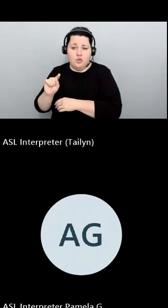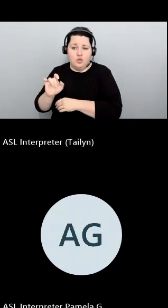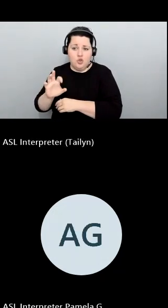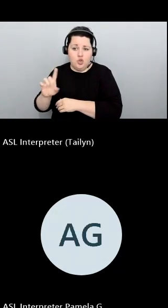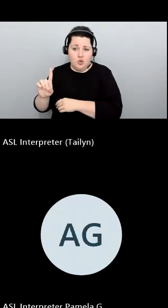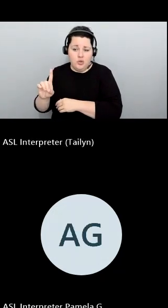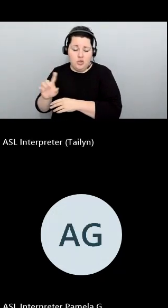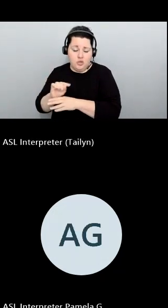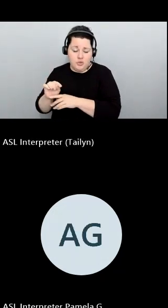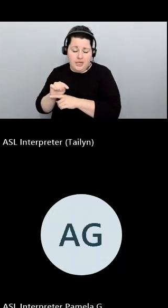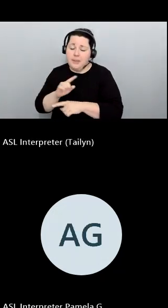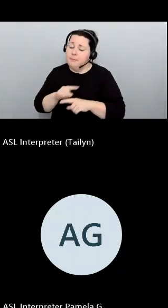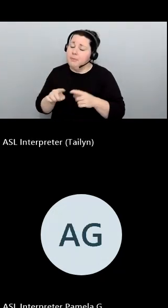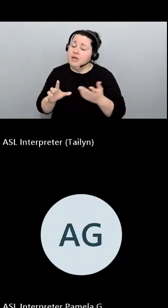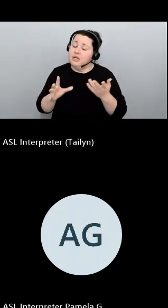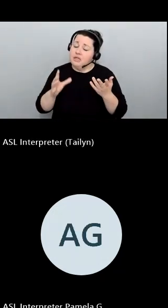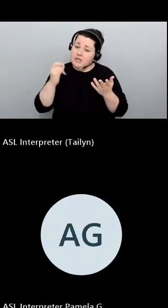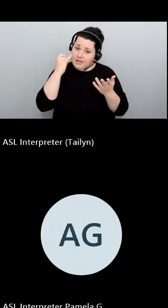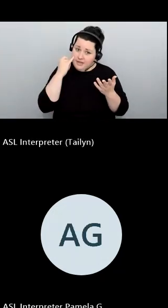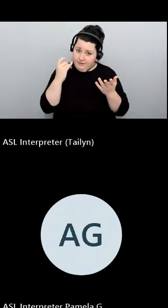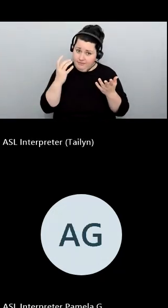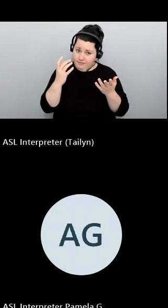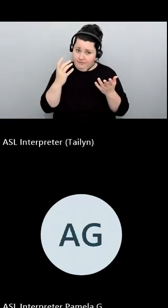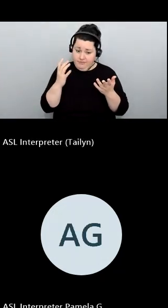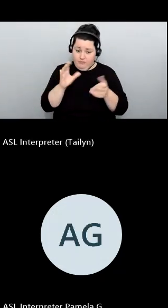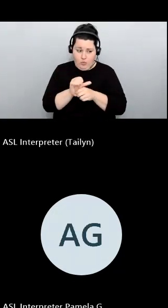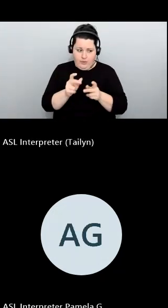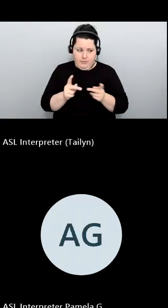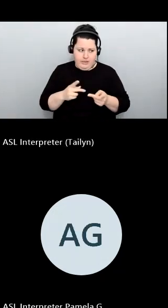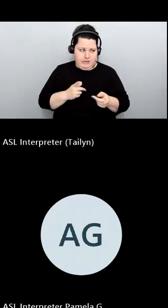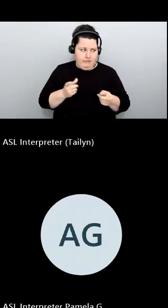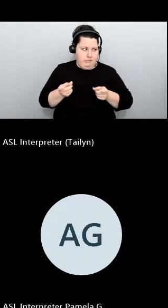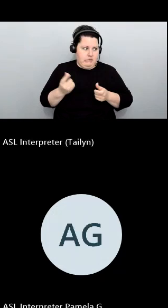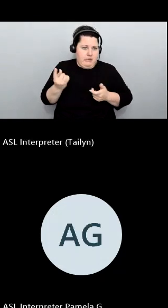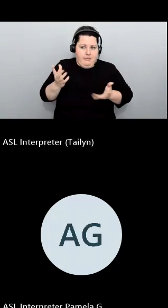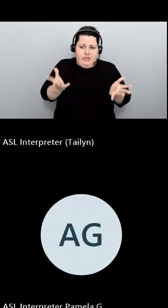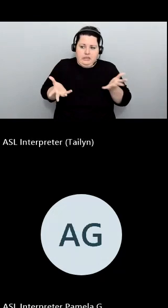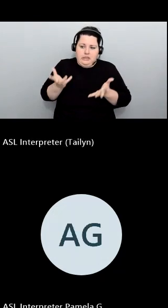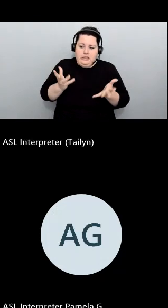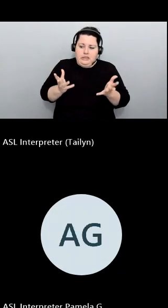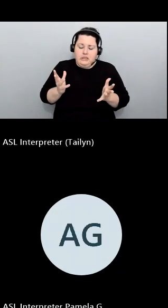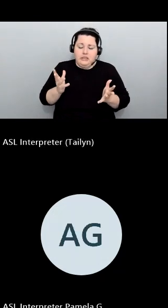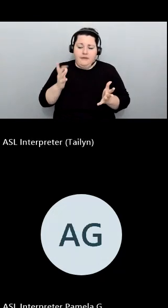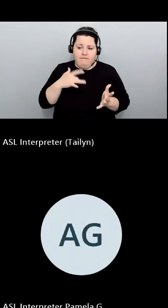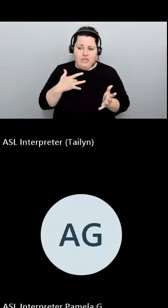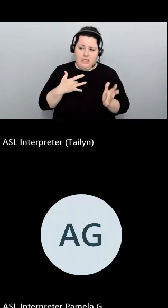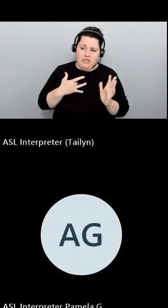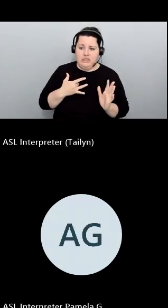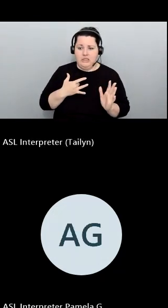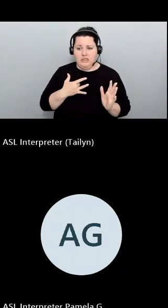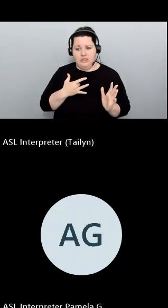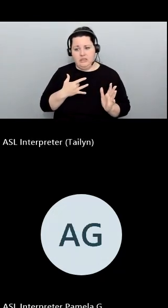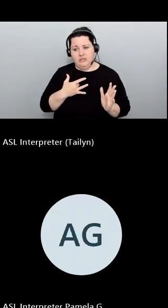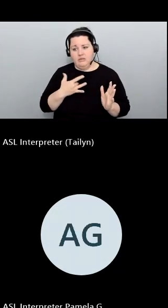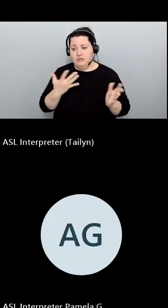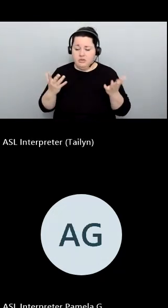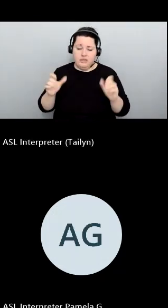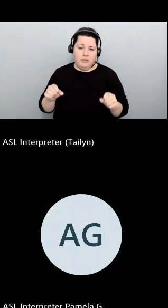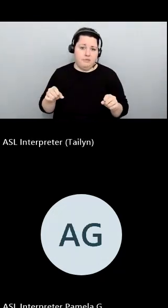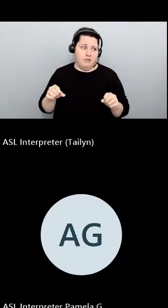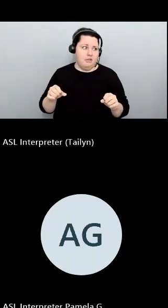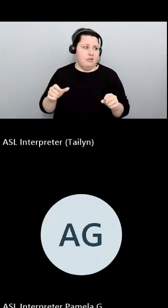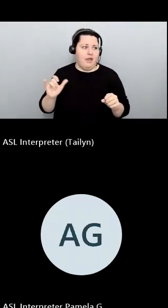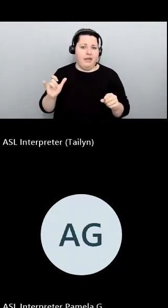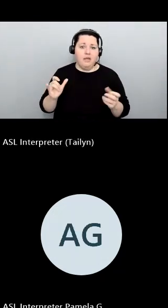If you ever are dealing with something in the workplace, if you feel like anything from you feel like